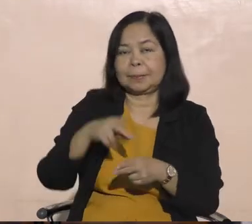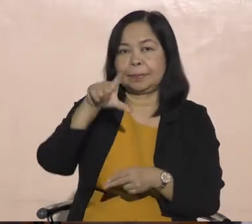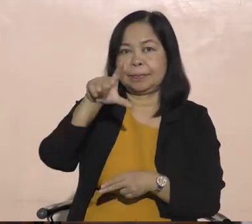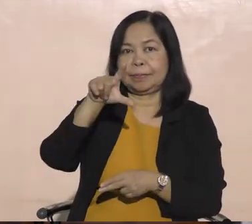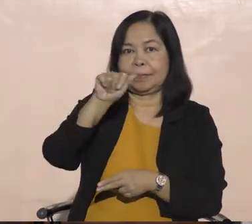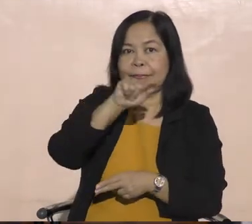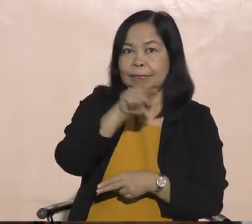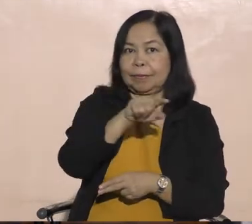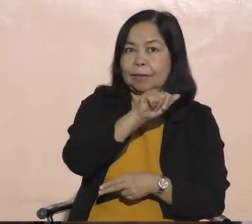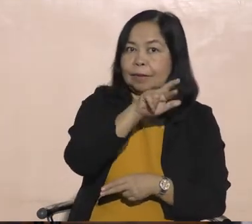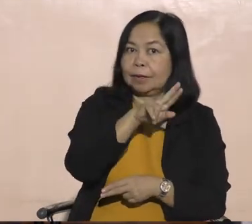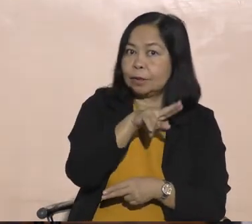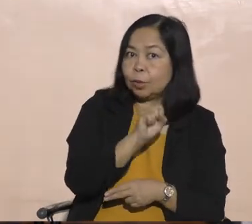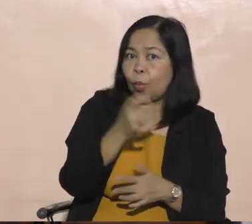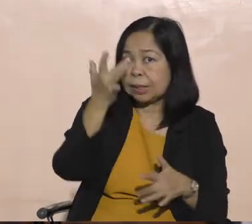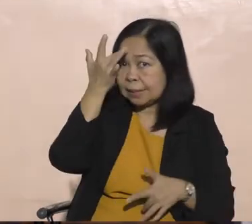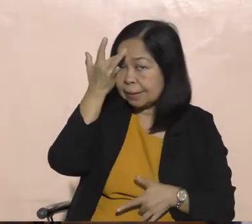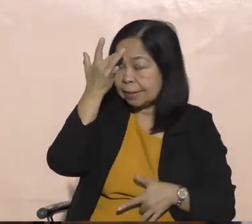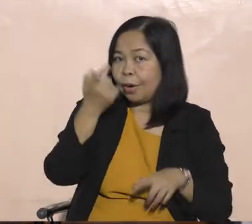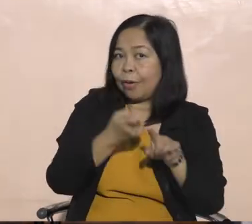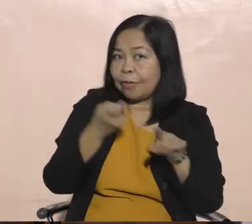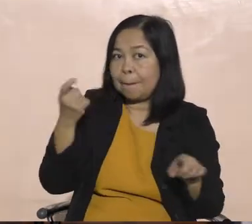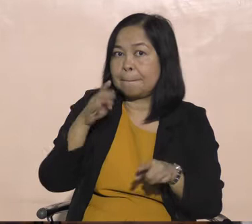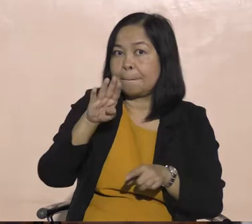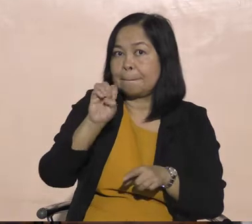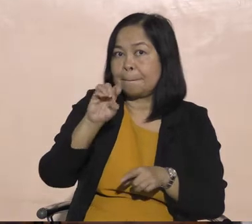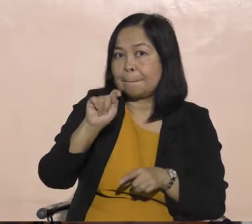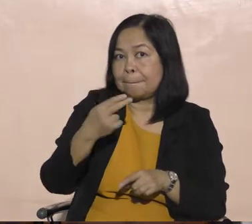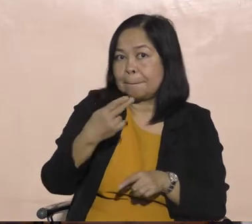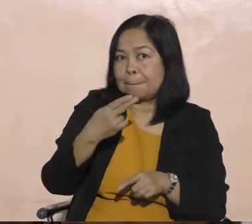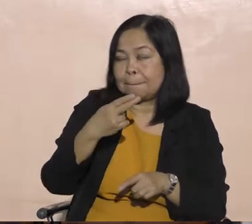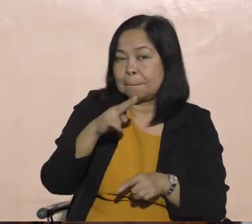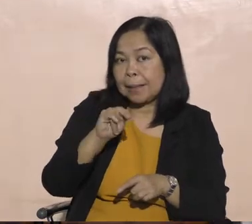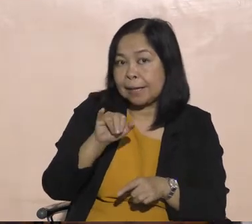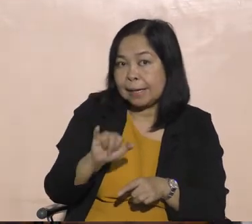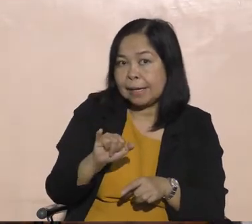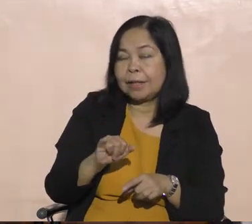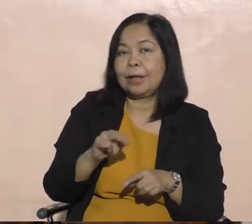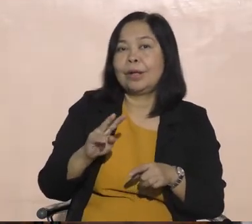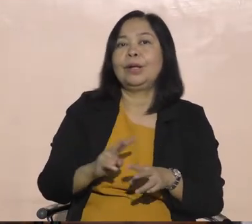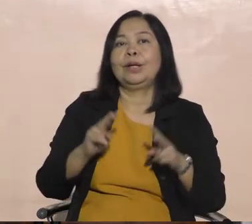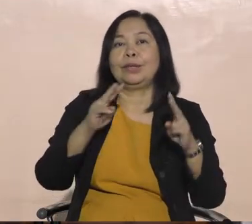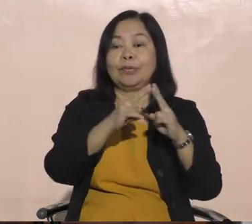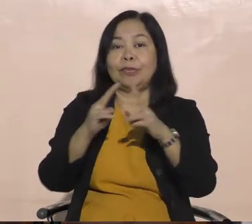sick. He was from Bethany, the village of Mary and her sister Martha.